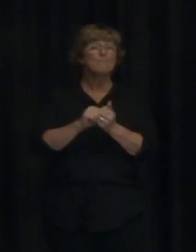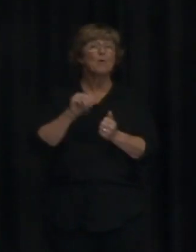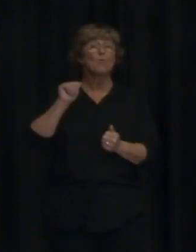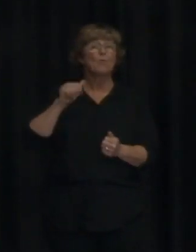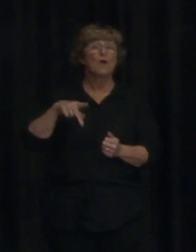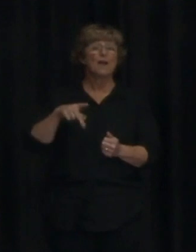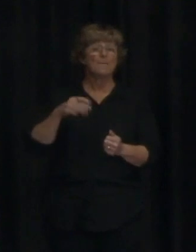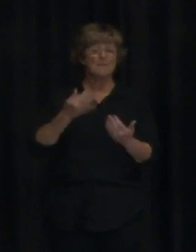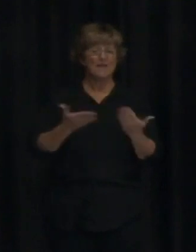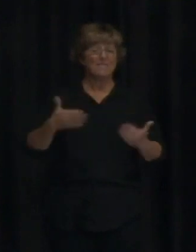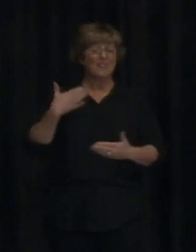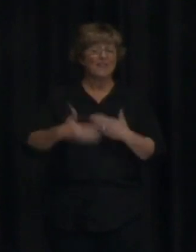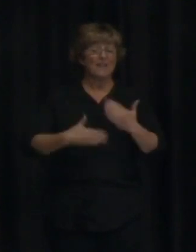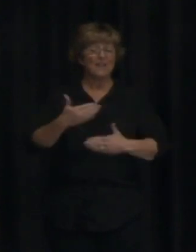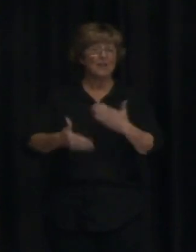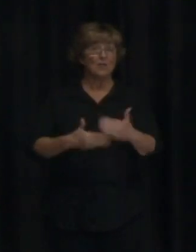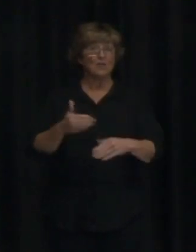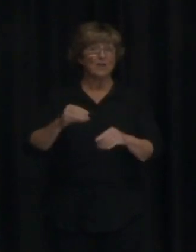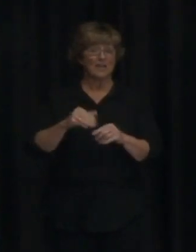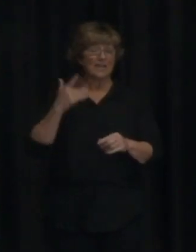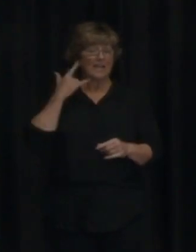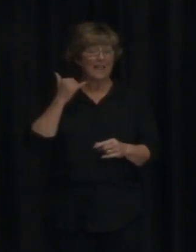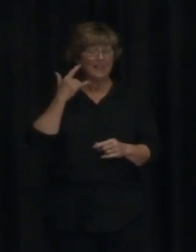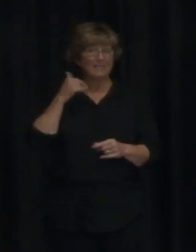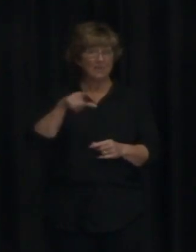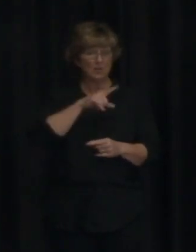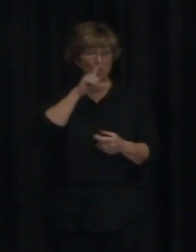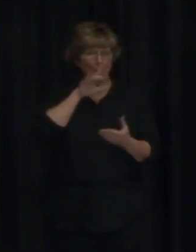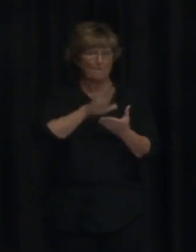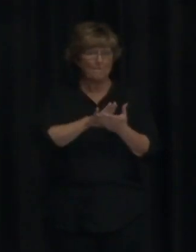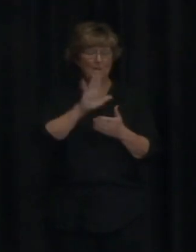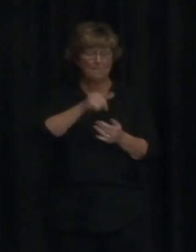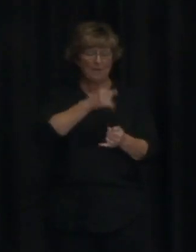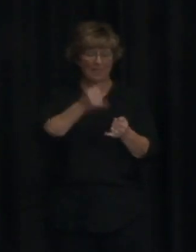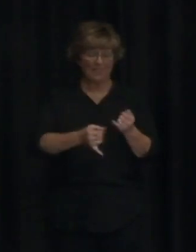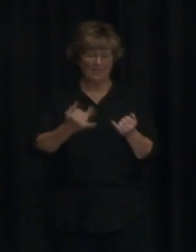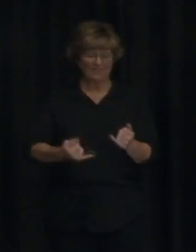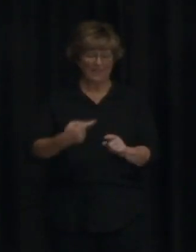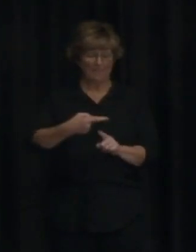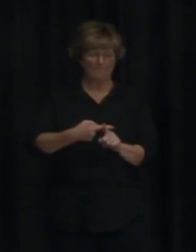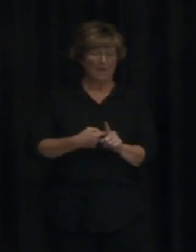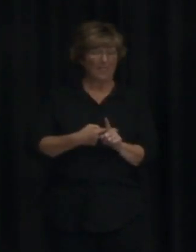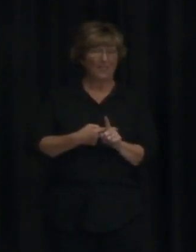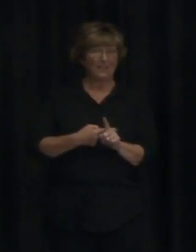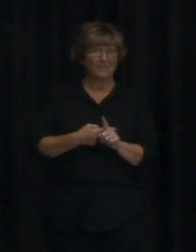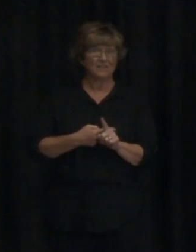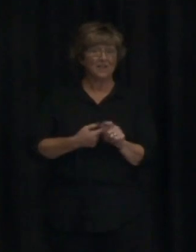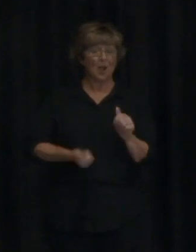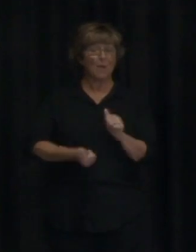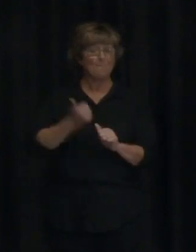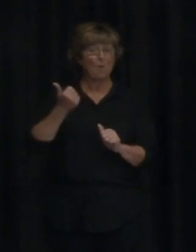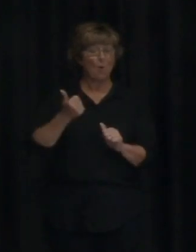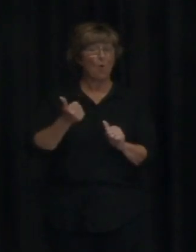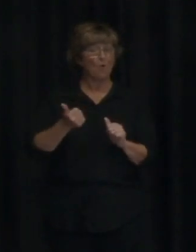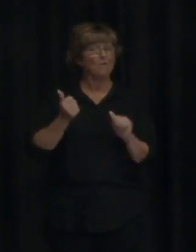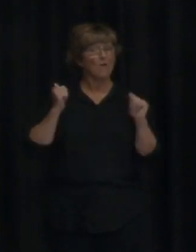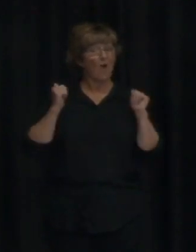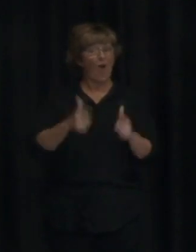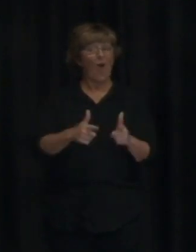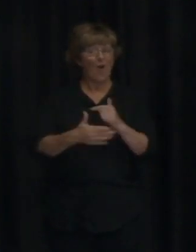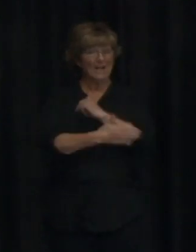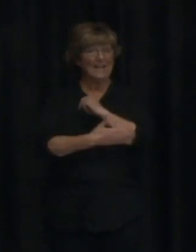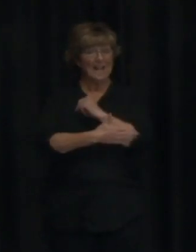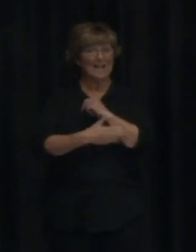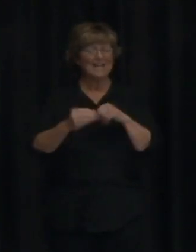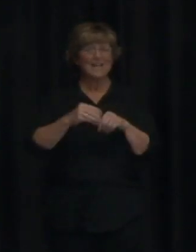things keep going the way they are in California, do you believe by the end of this month that most, if not all, of the counties will be in the